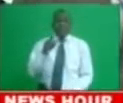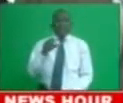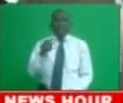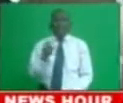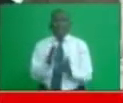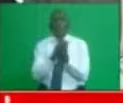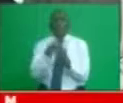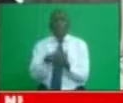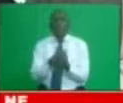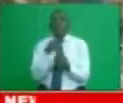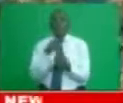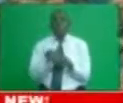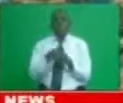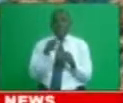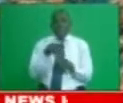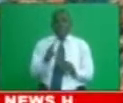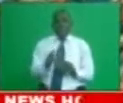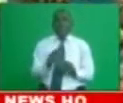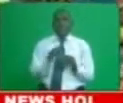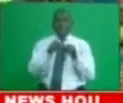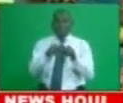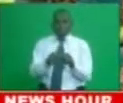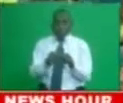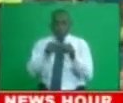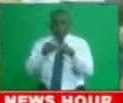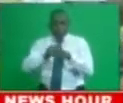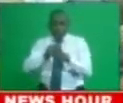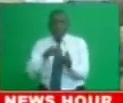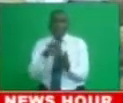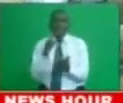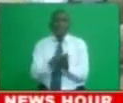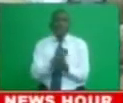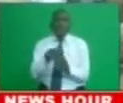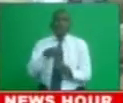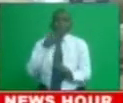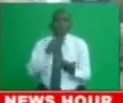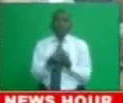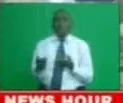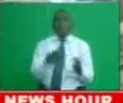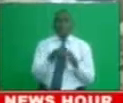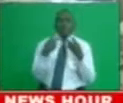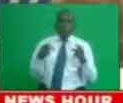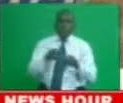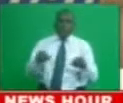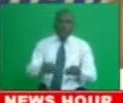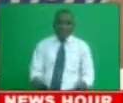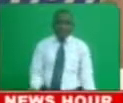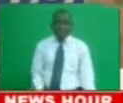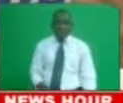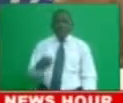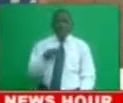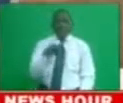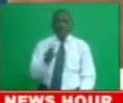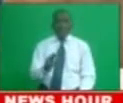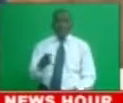asked all HR practitioners to seek further professional training to ensure quality service in the public sector. HR managers